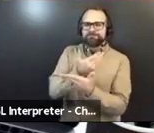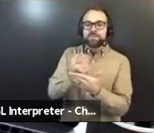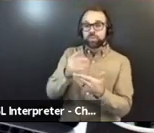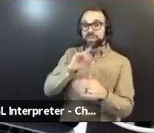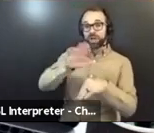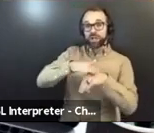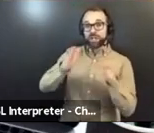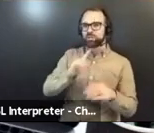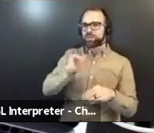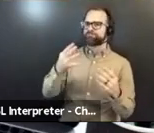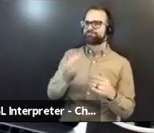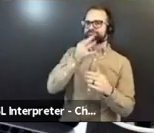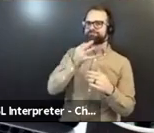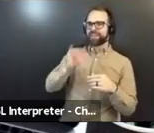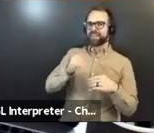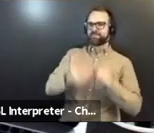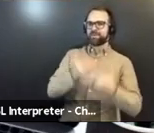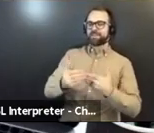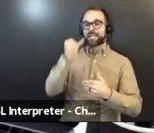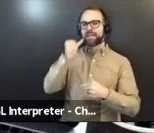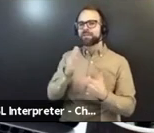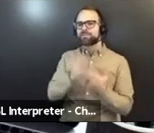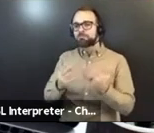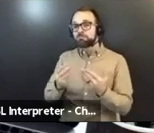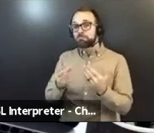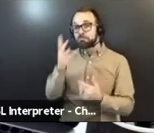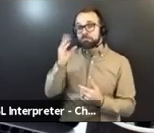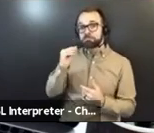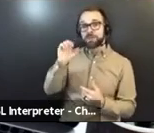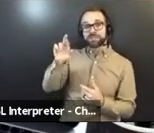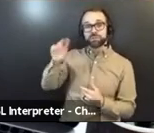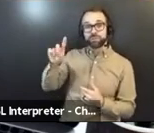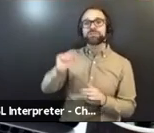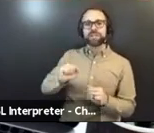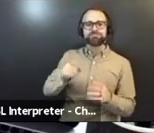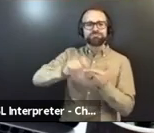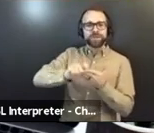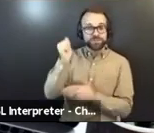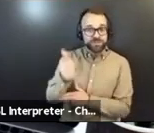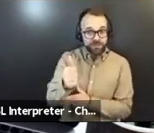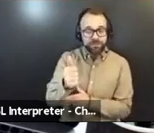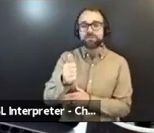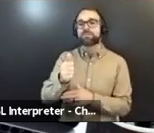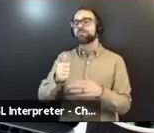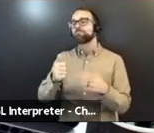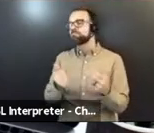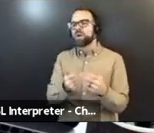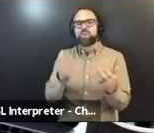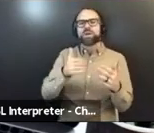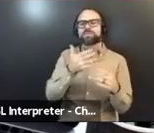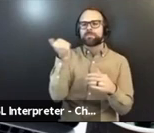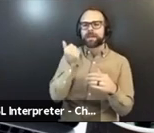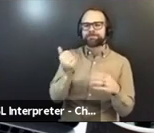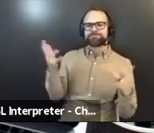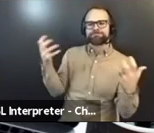day. But however, if you've had some experience in shred, you can write them up yourself. It's all about bandwidth and what makes better sense for a